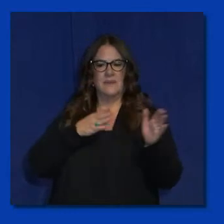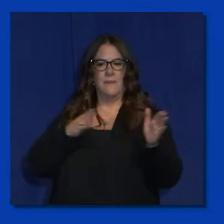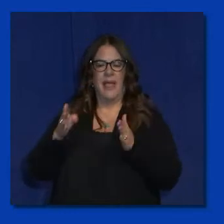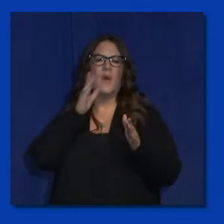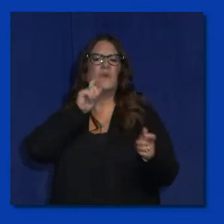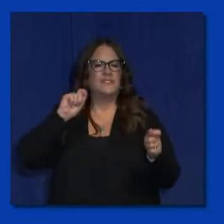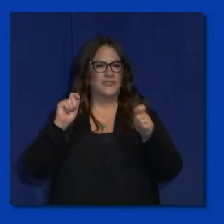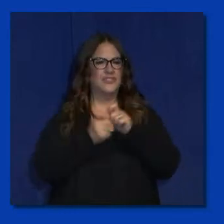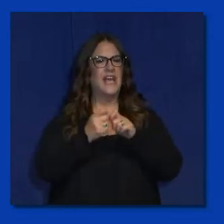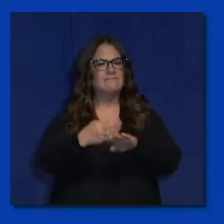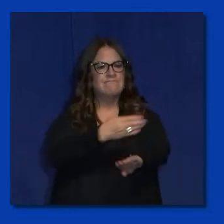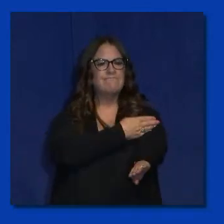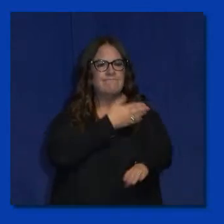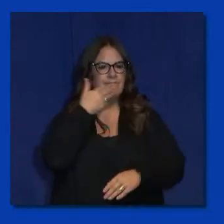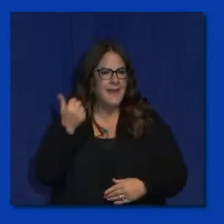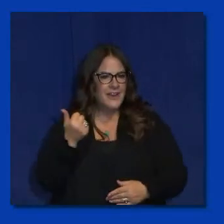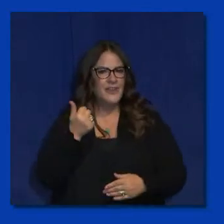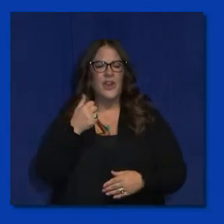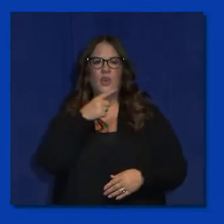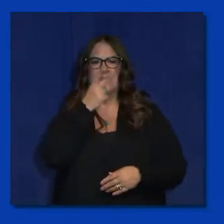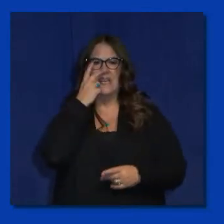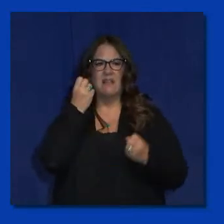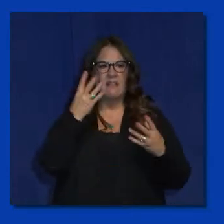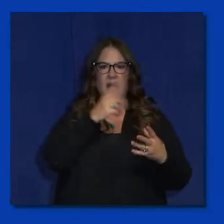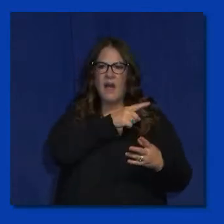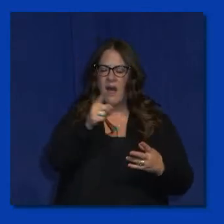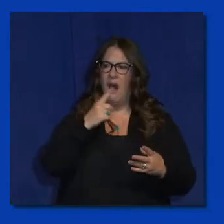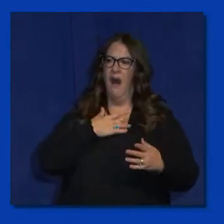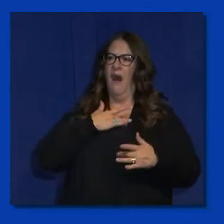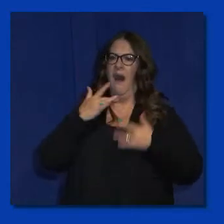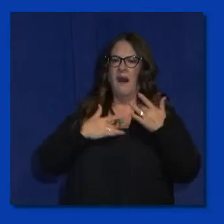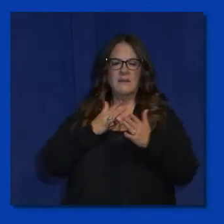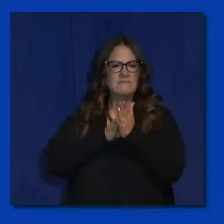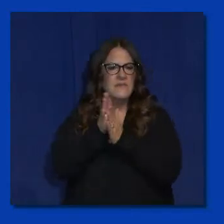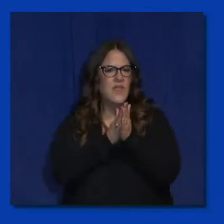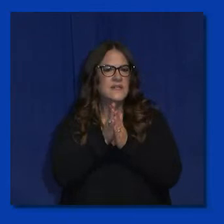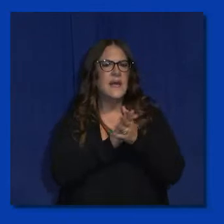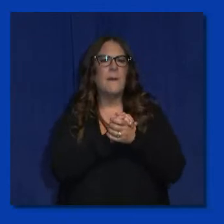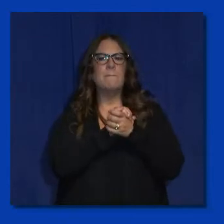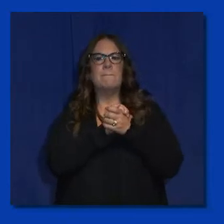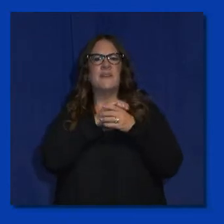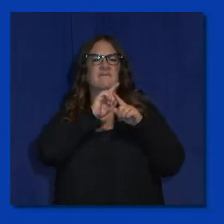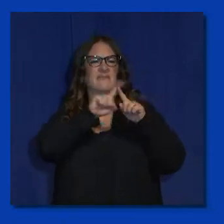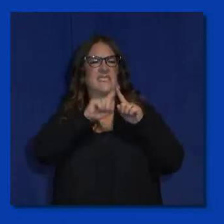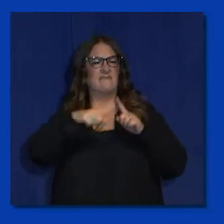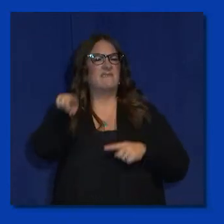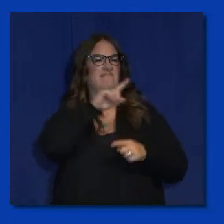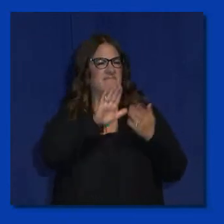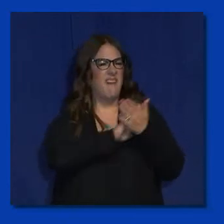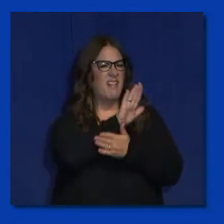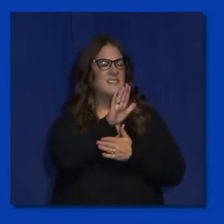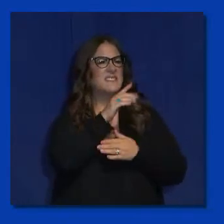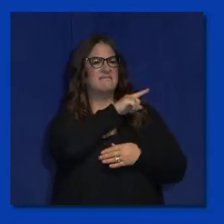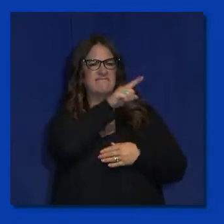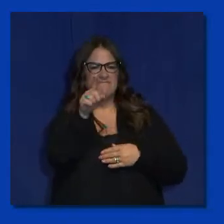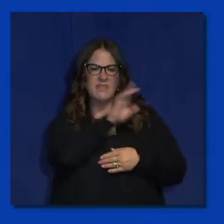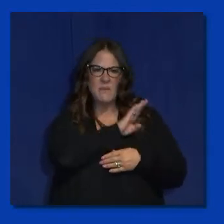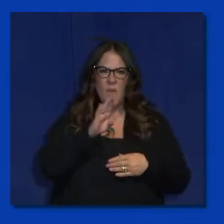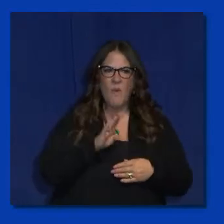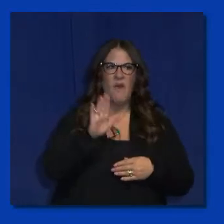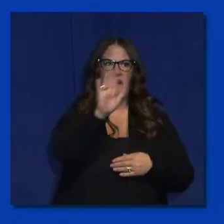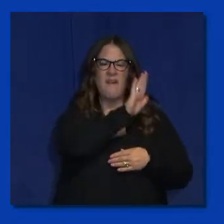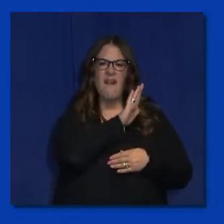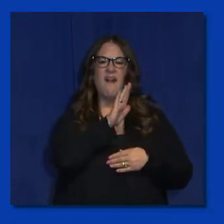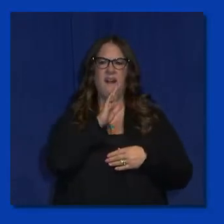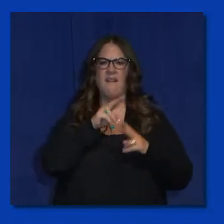In fact, we see that reflected in a lot of the enthusiasm, gentle enthusiasm at the UC Regents and obviously with the trustees and board